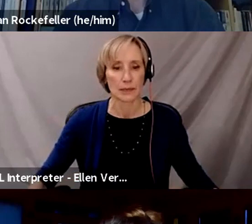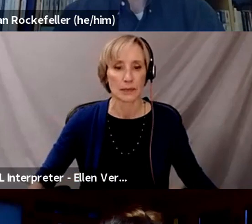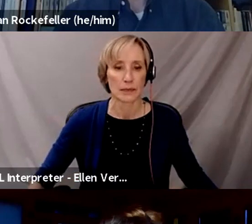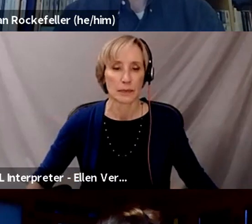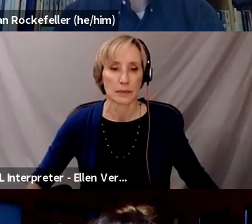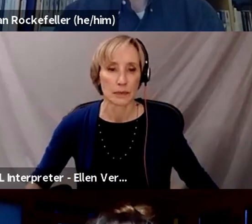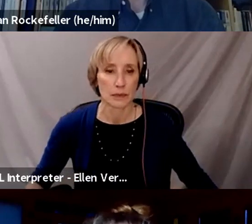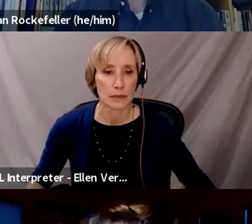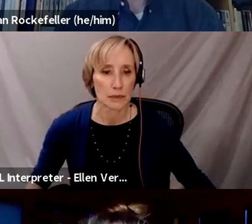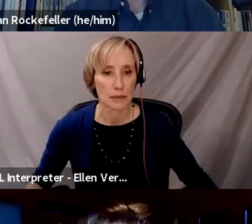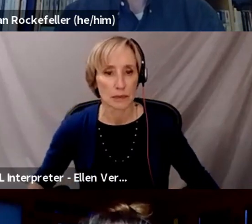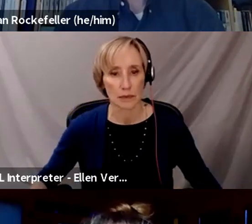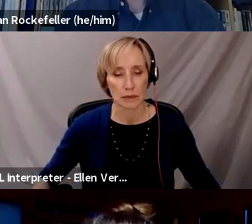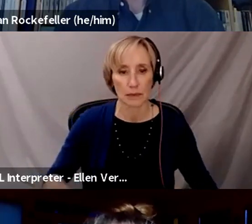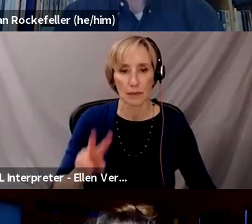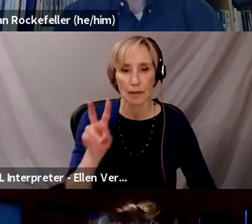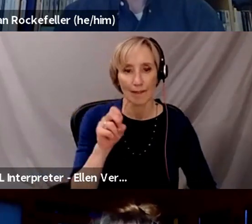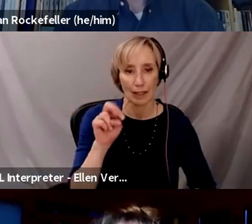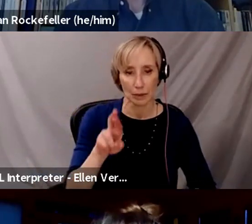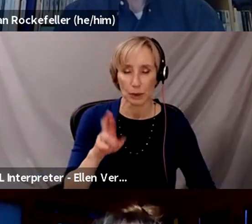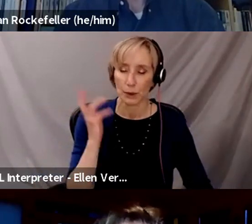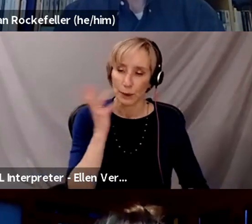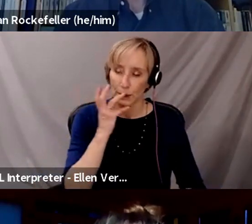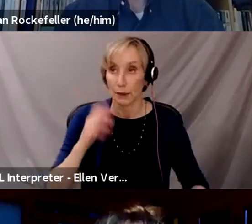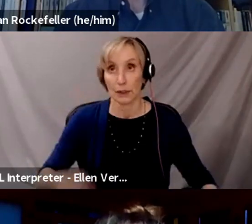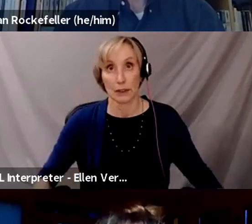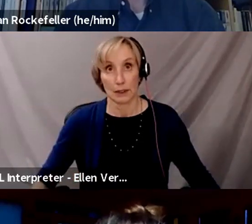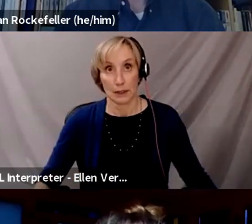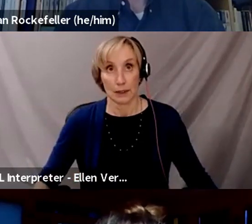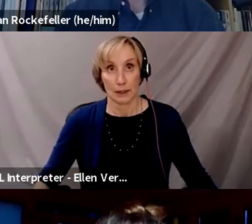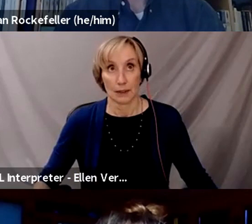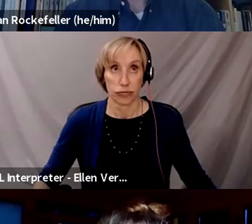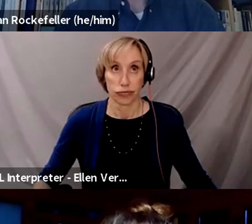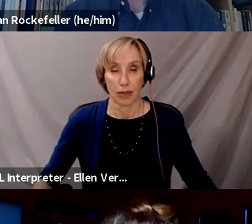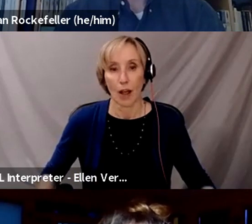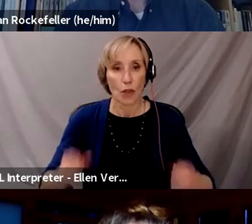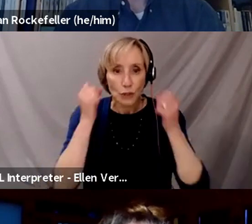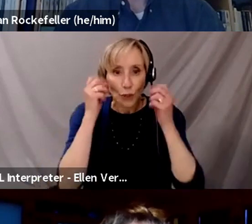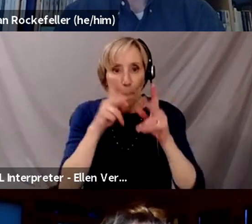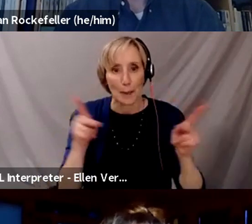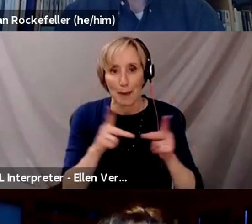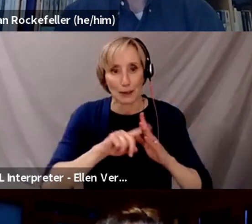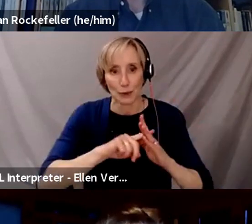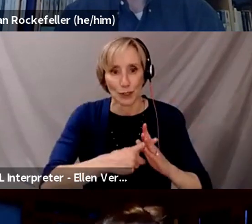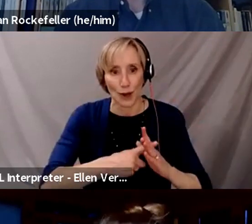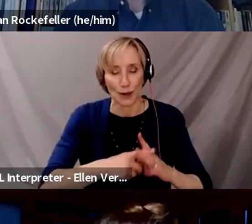I think for myself, there's a lot to that. There's a lot of places where we could start. I think